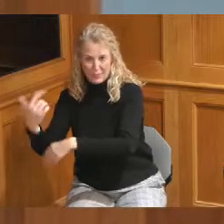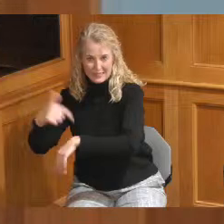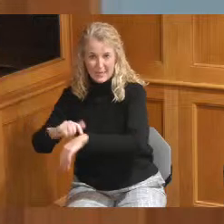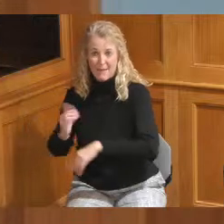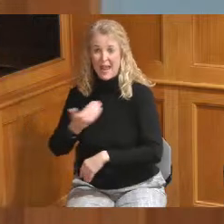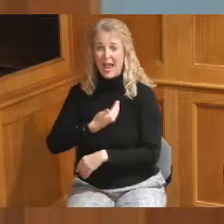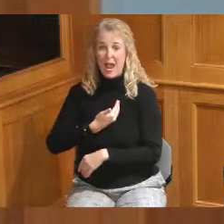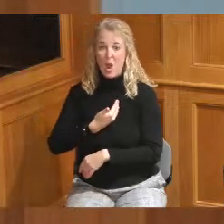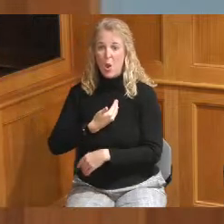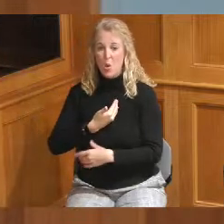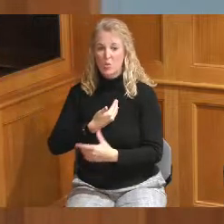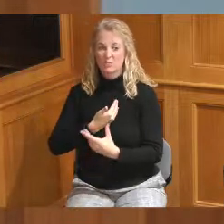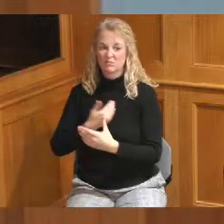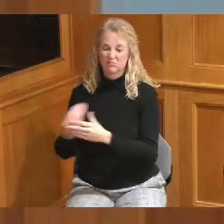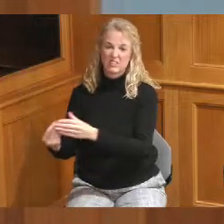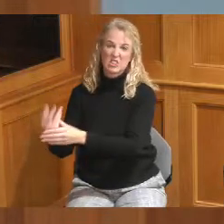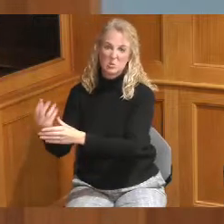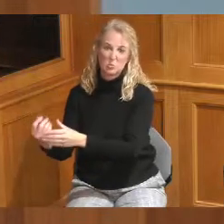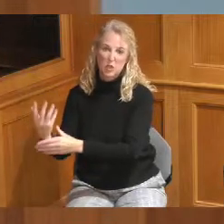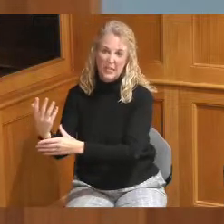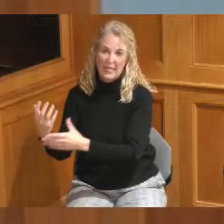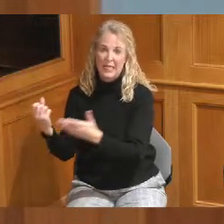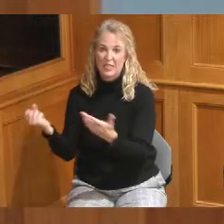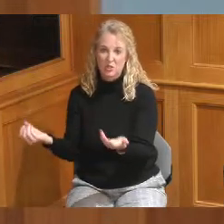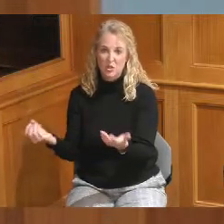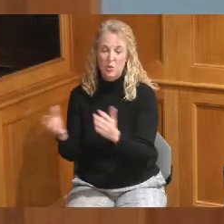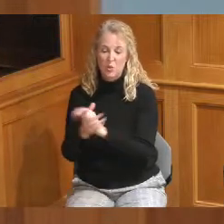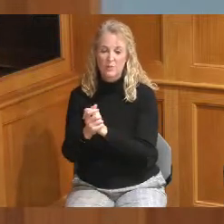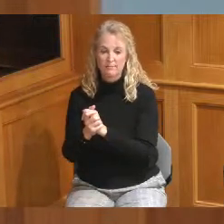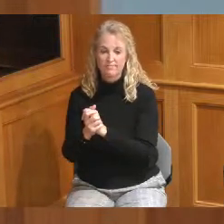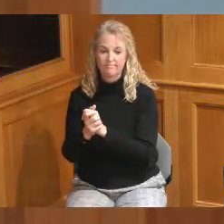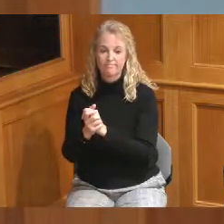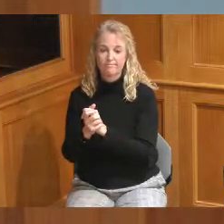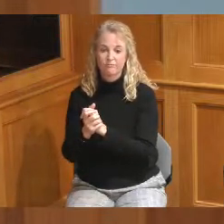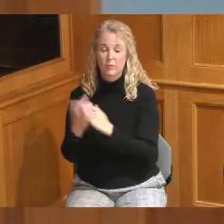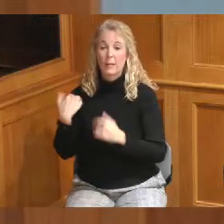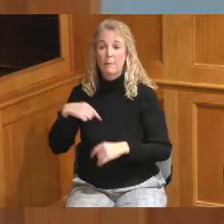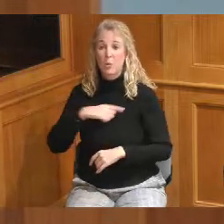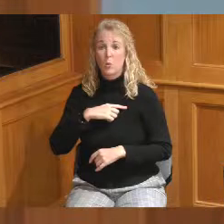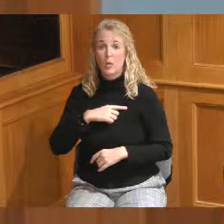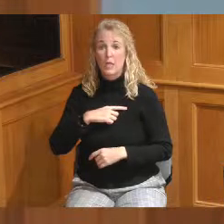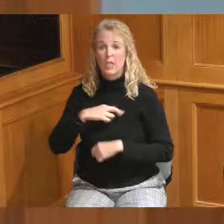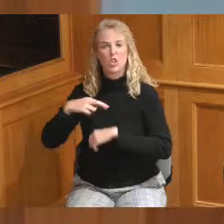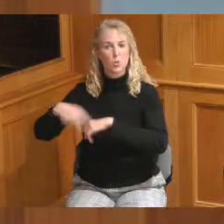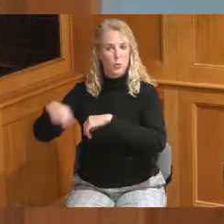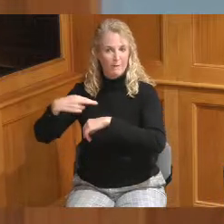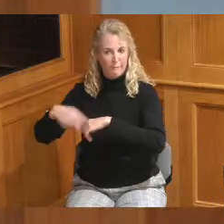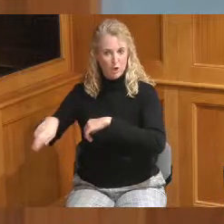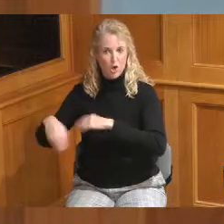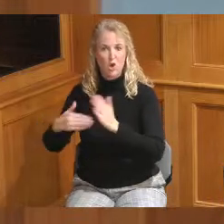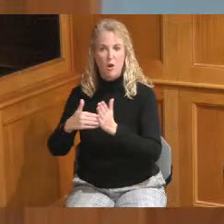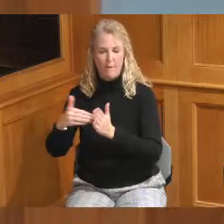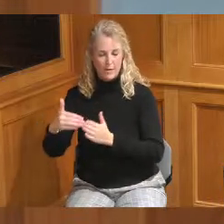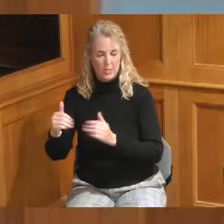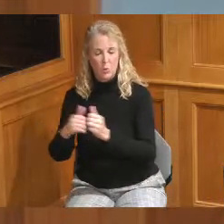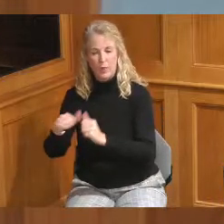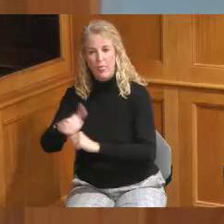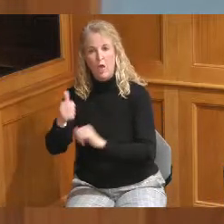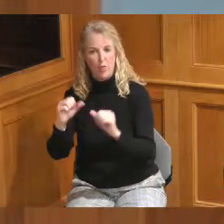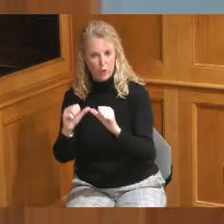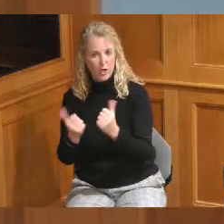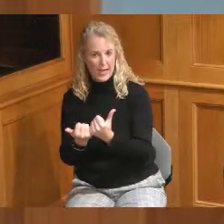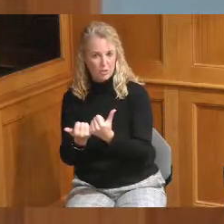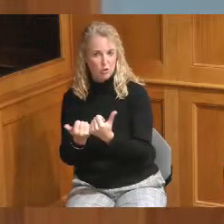going to be a little while before our funding will be available. But we do refer agencies to